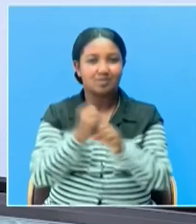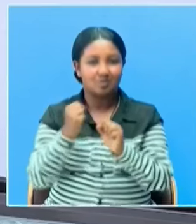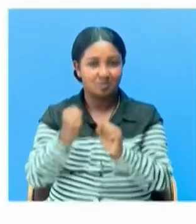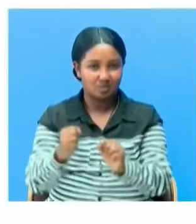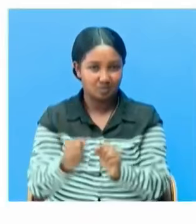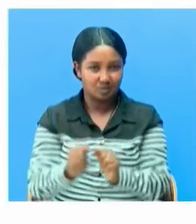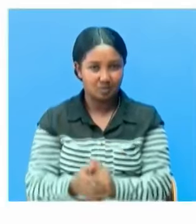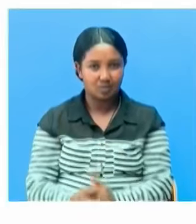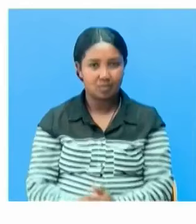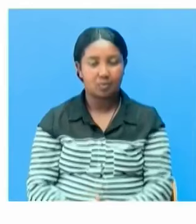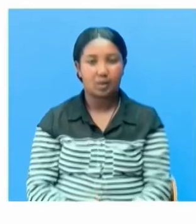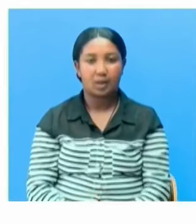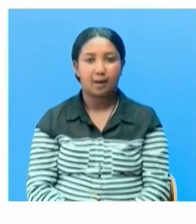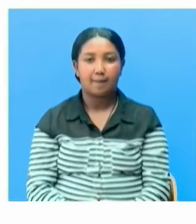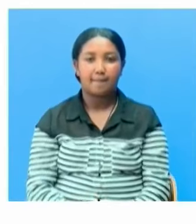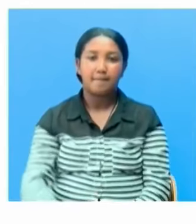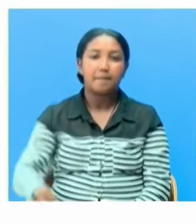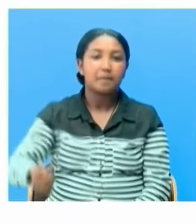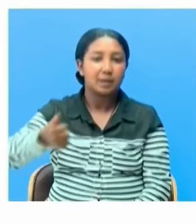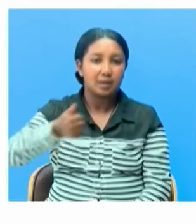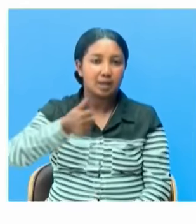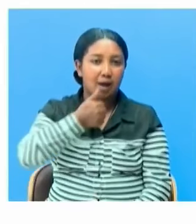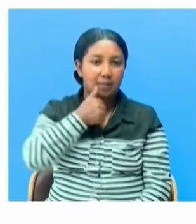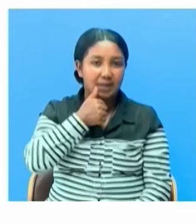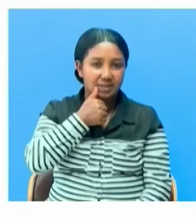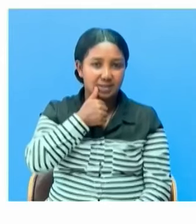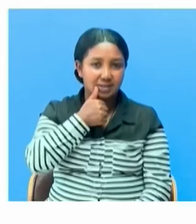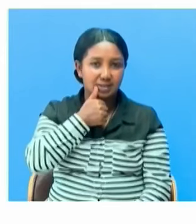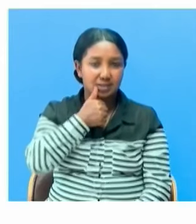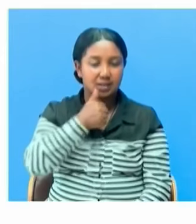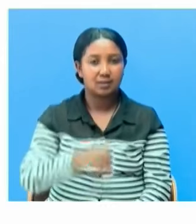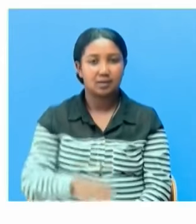Here, Almaz